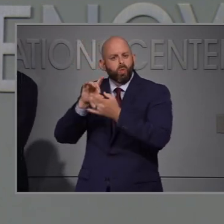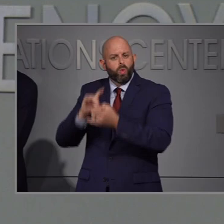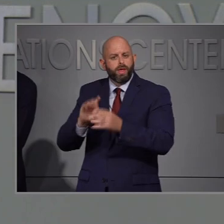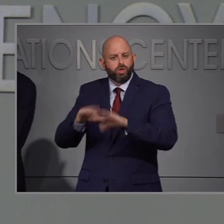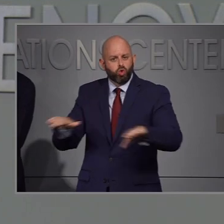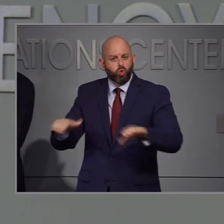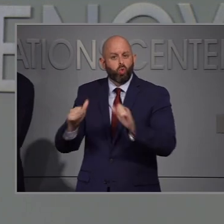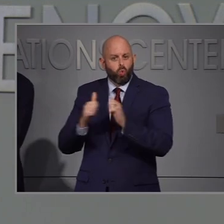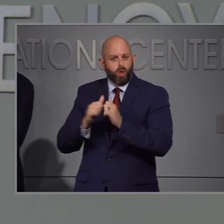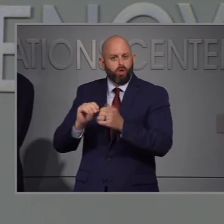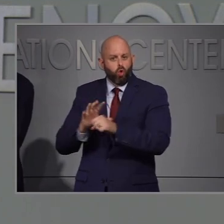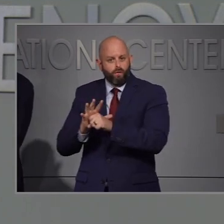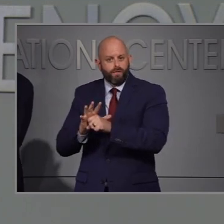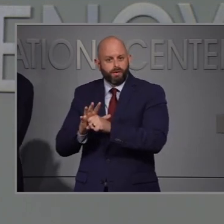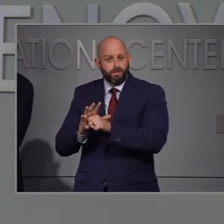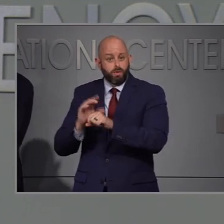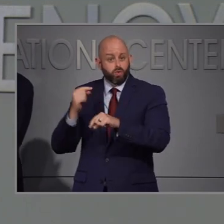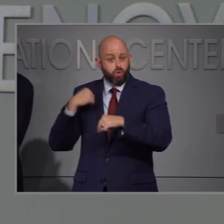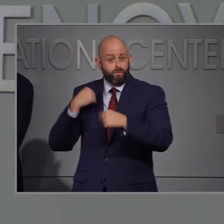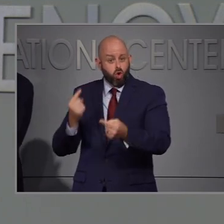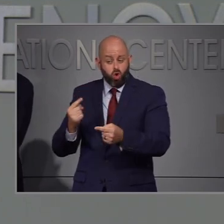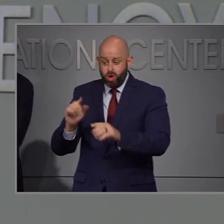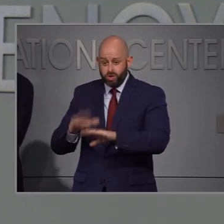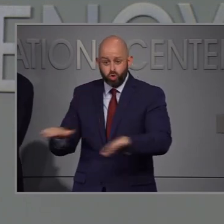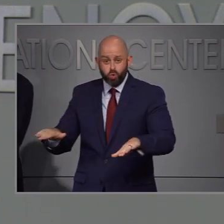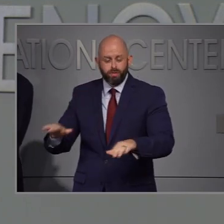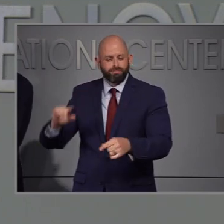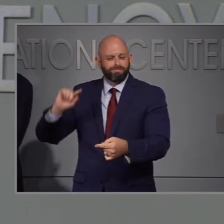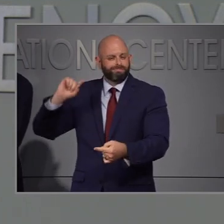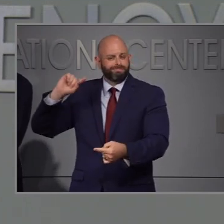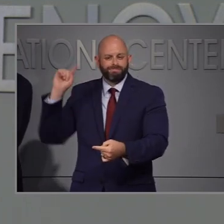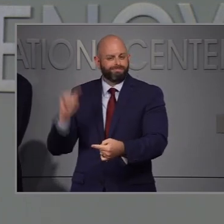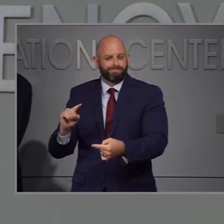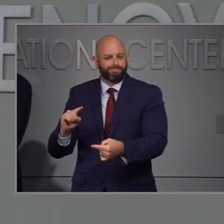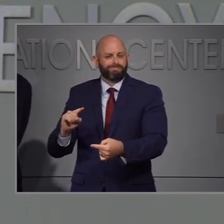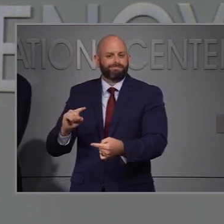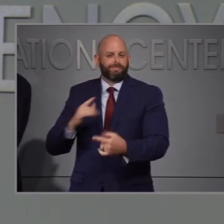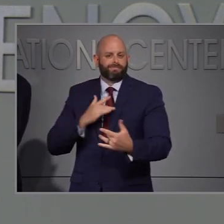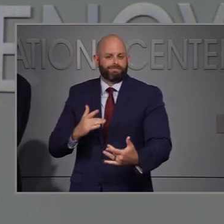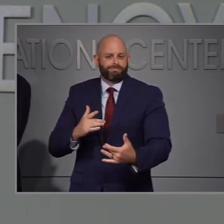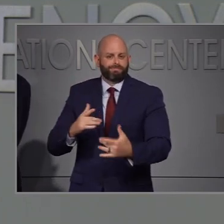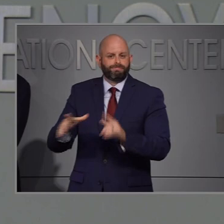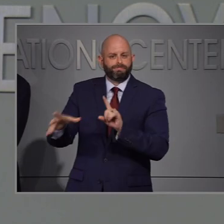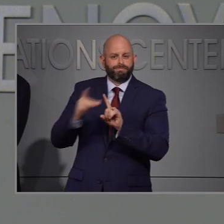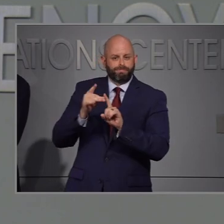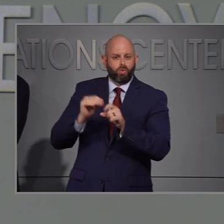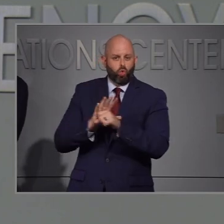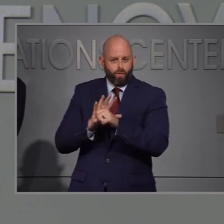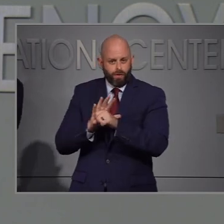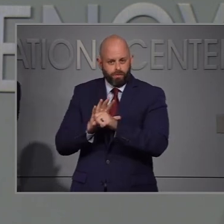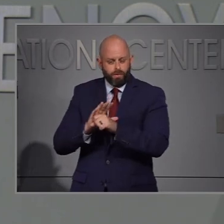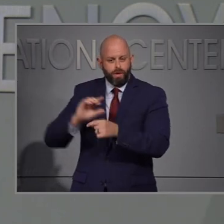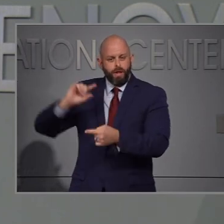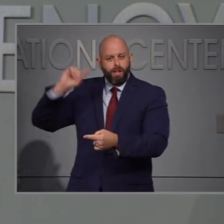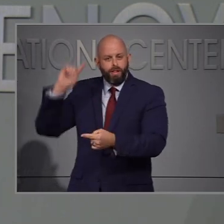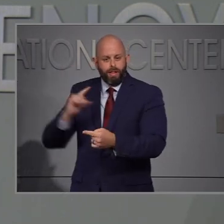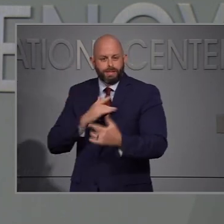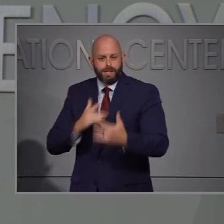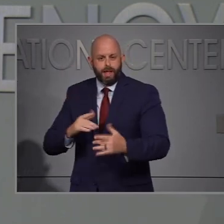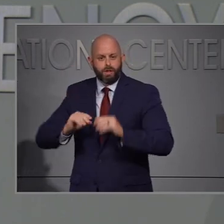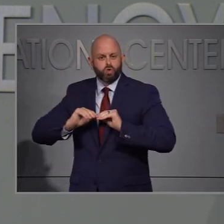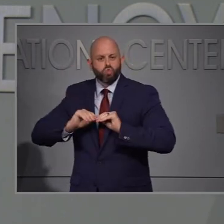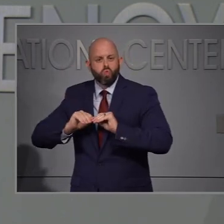so far is that children are less likely to get COVID-19. less likely to spread